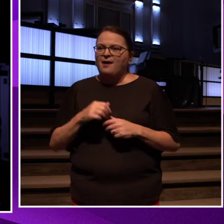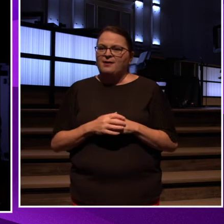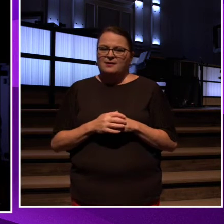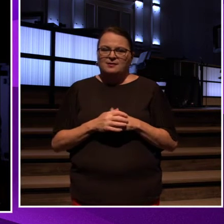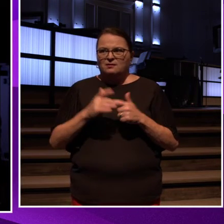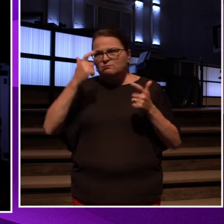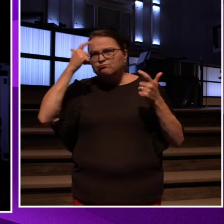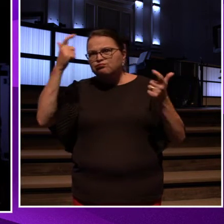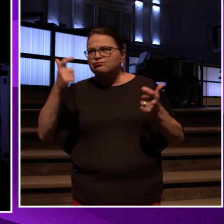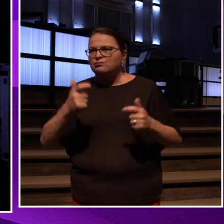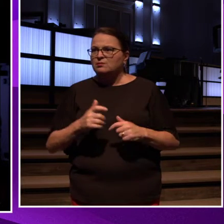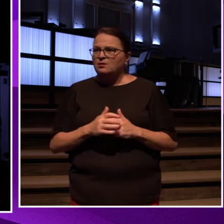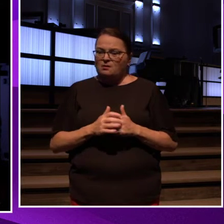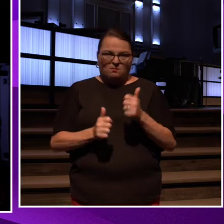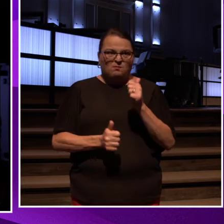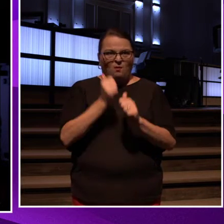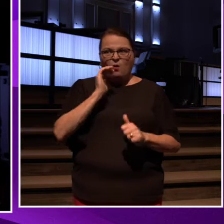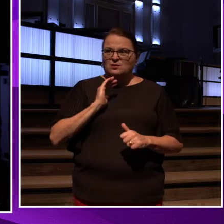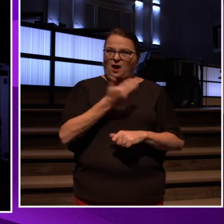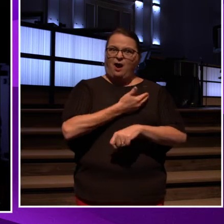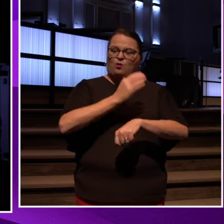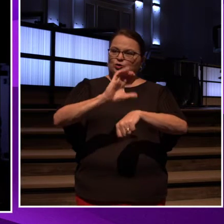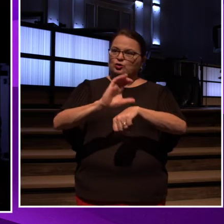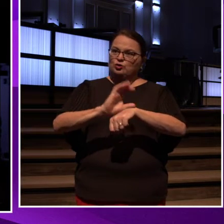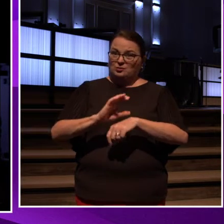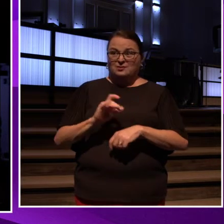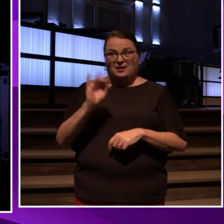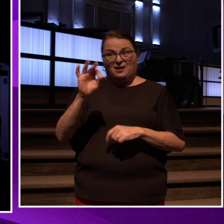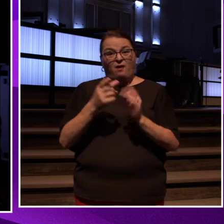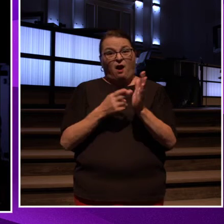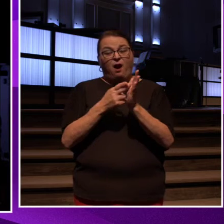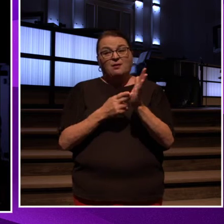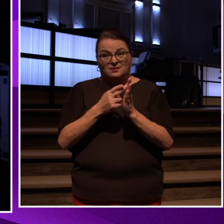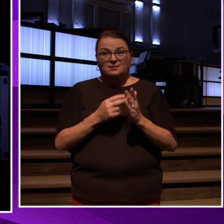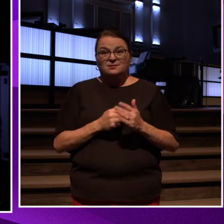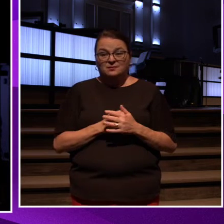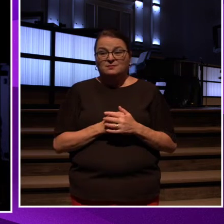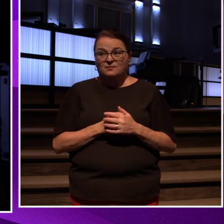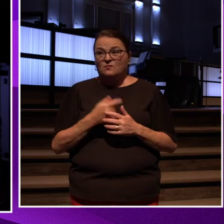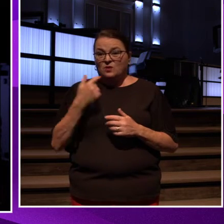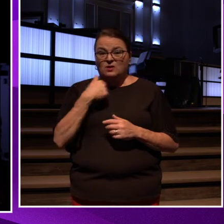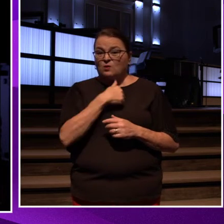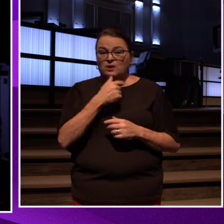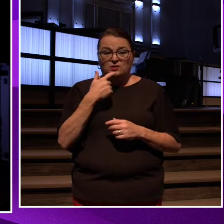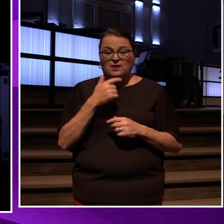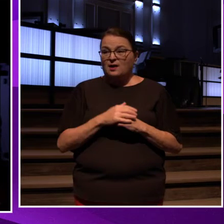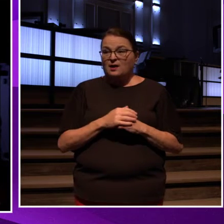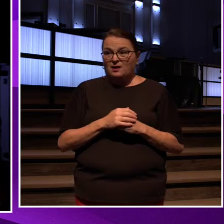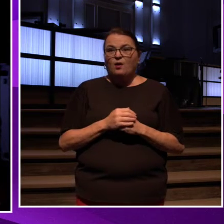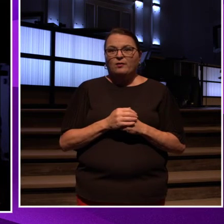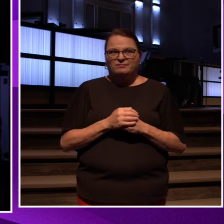in most of our churches, if we would be gut honest, we'd say, that stuff's in